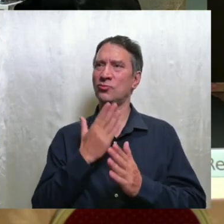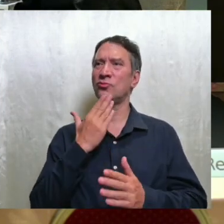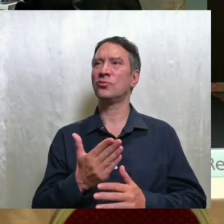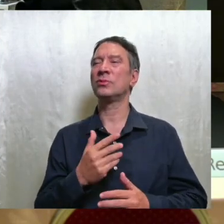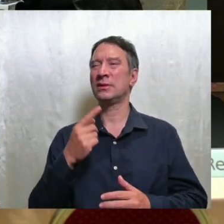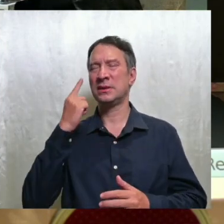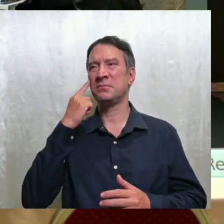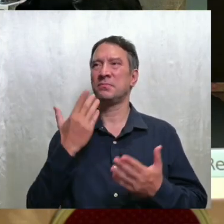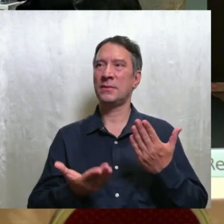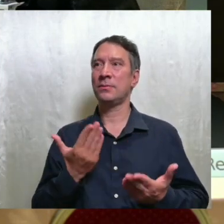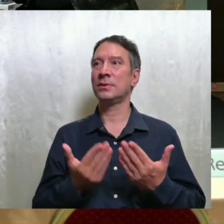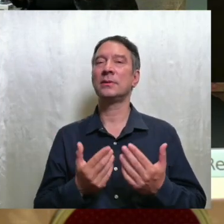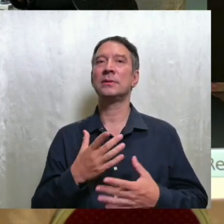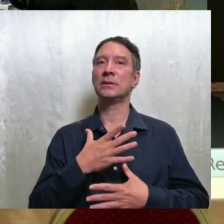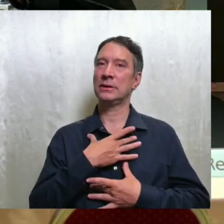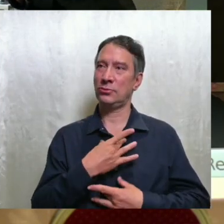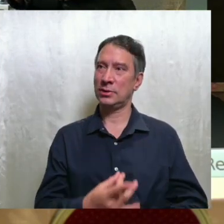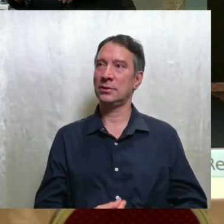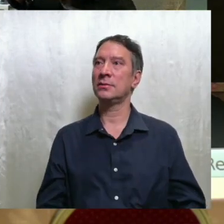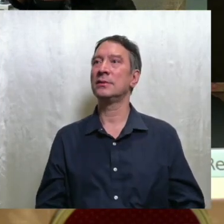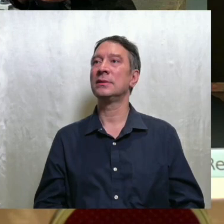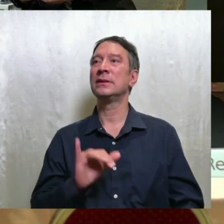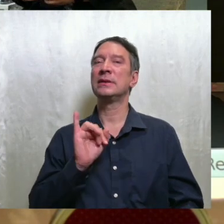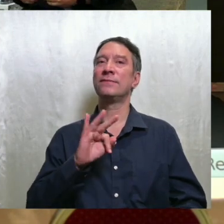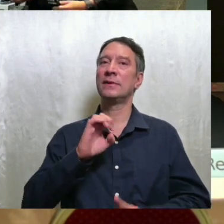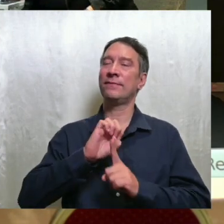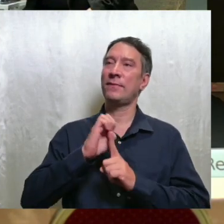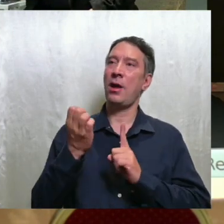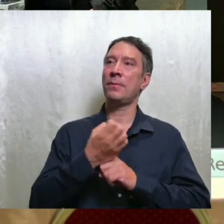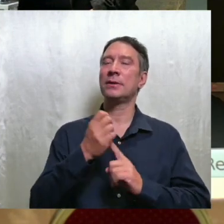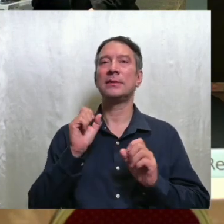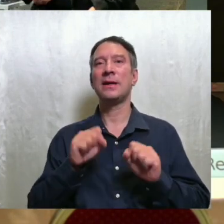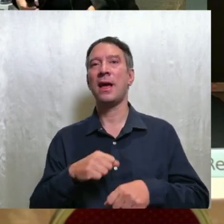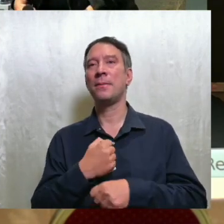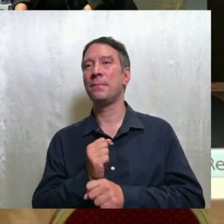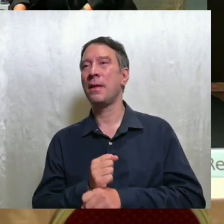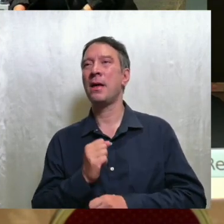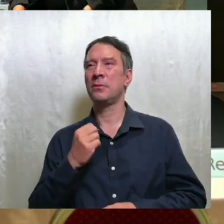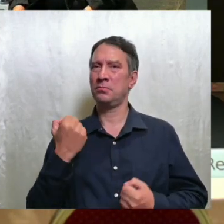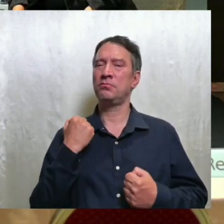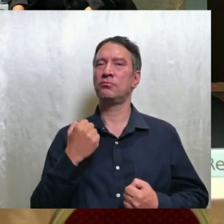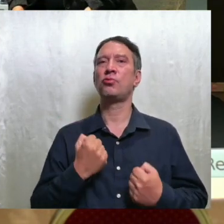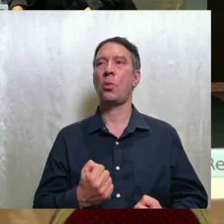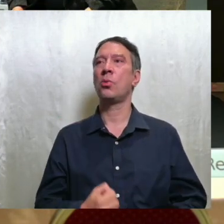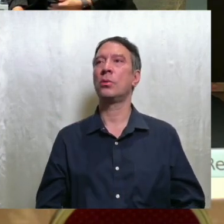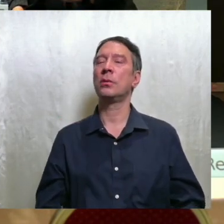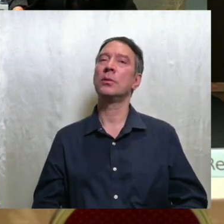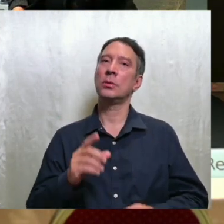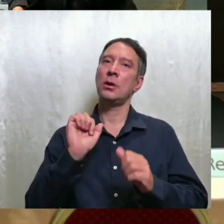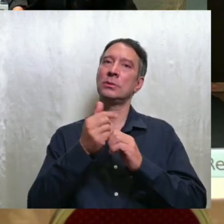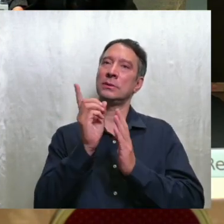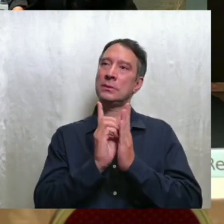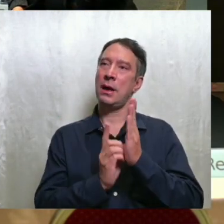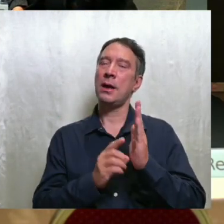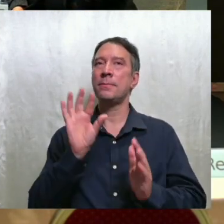many contexts, I think what you've highlighted is how to approach this solution and cater it towards low resource environments, like the